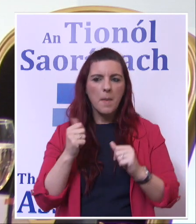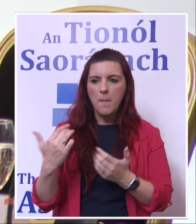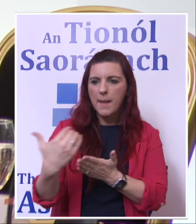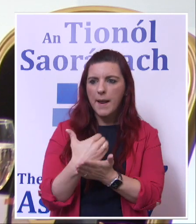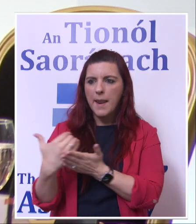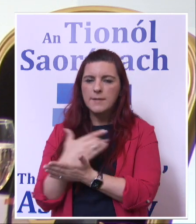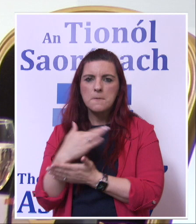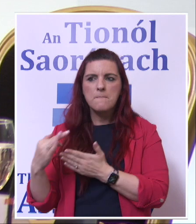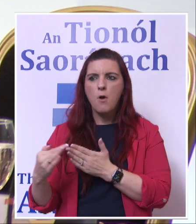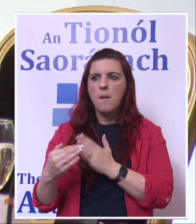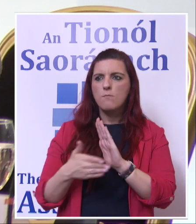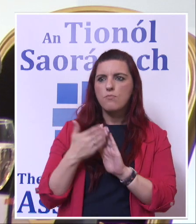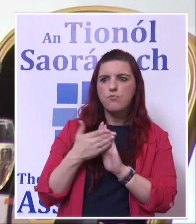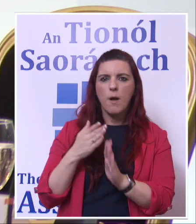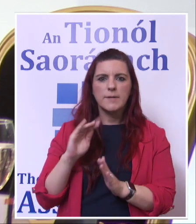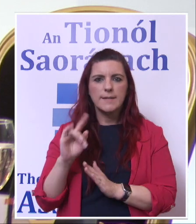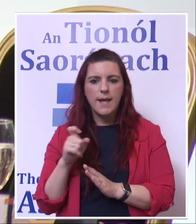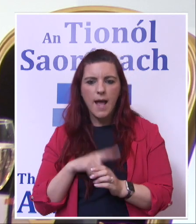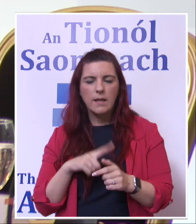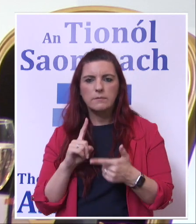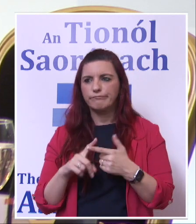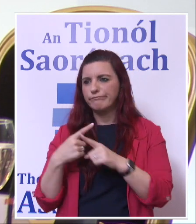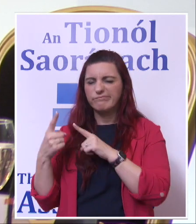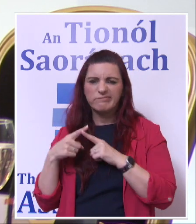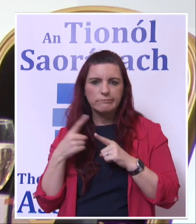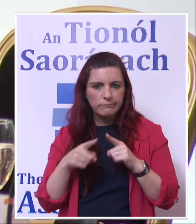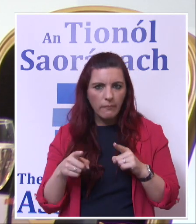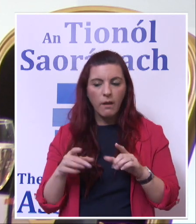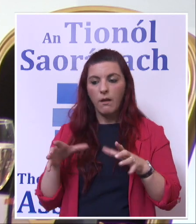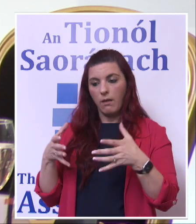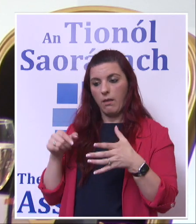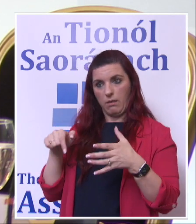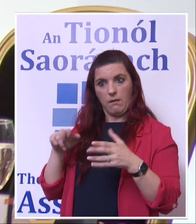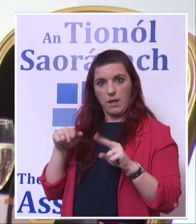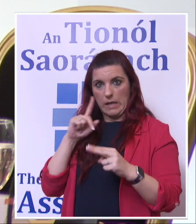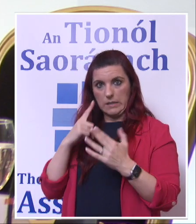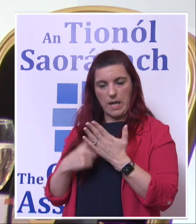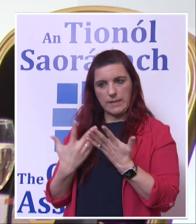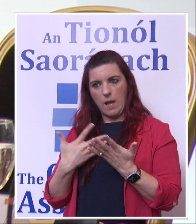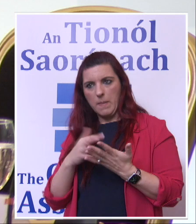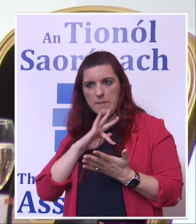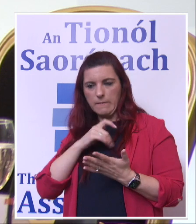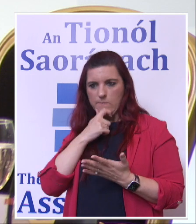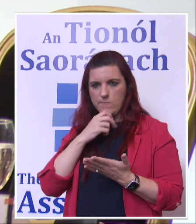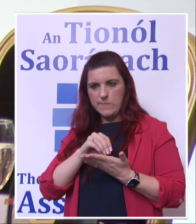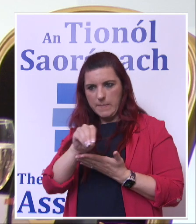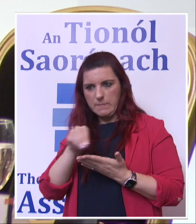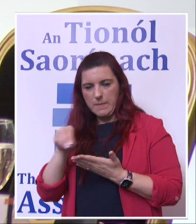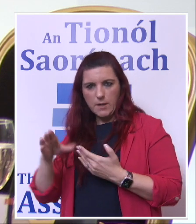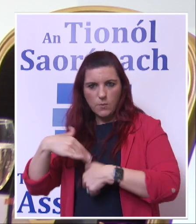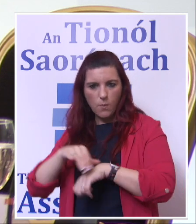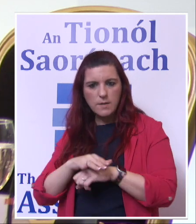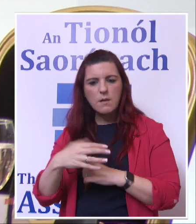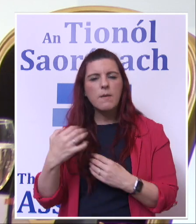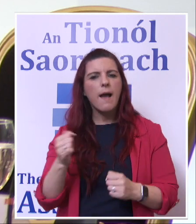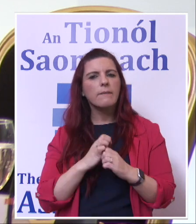from the property tax, car parking, all those things, they've discretion in how they spend that. And what's done each year is they have what they